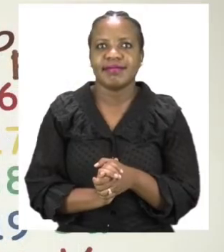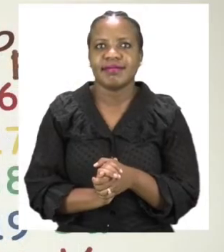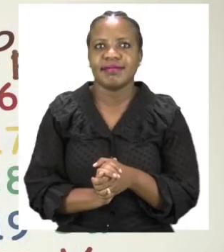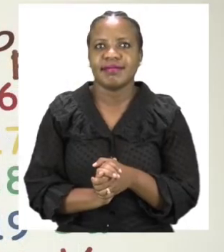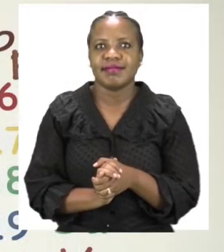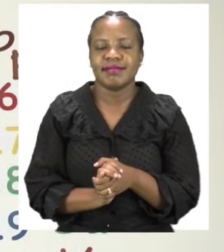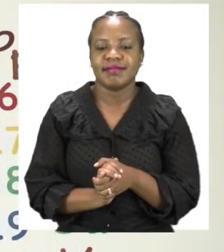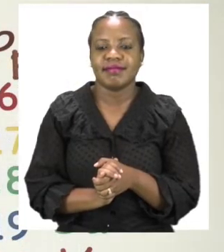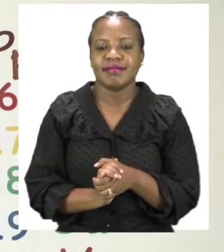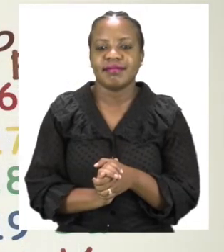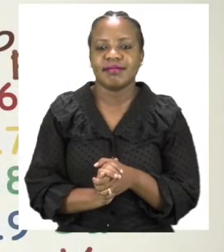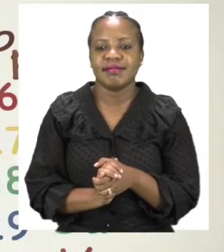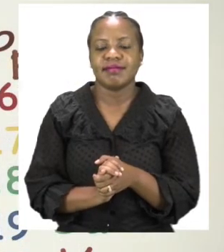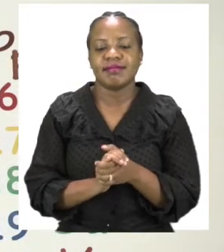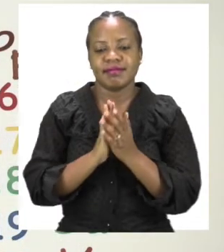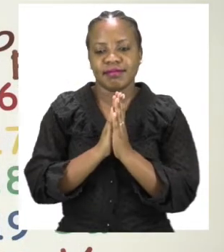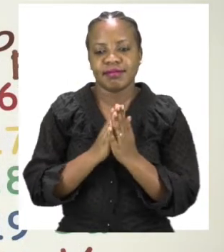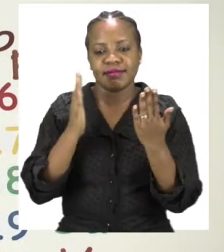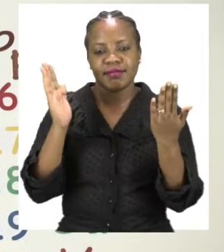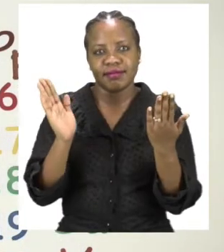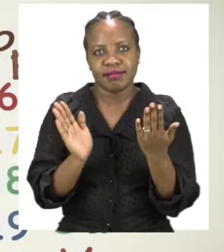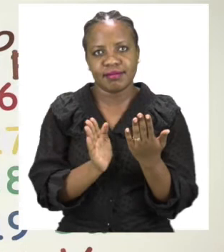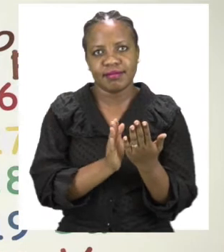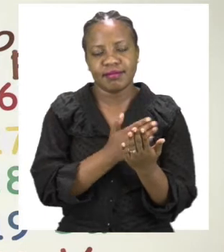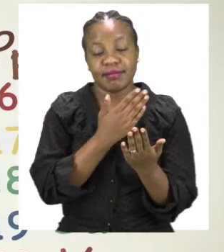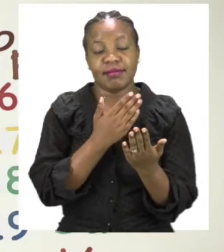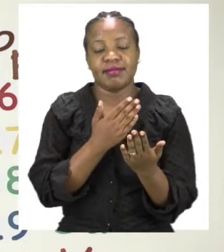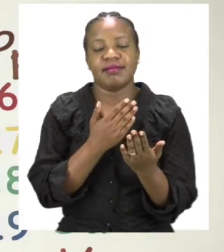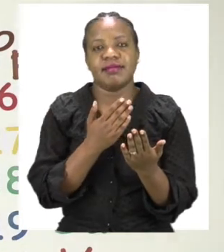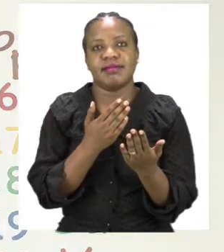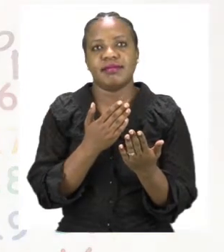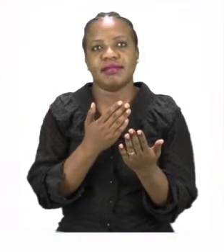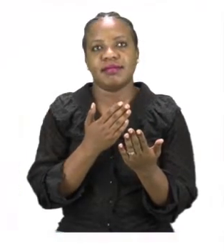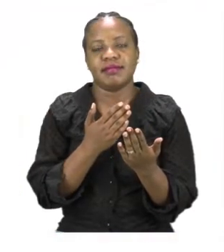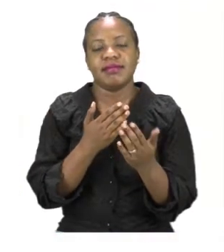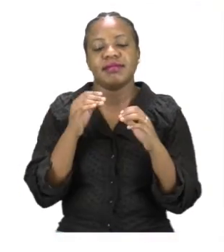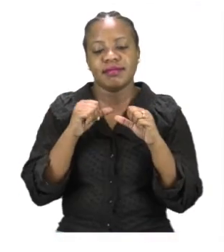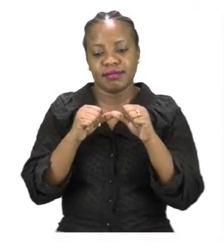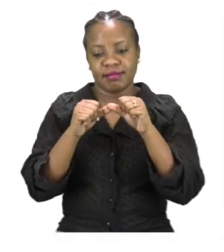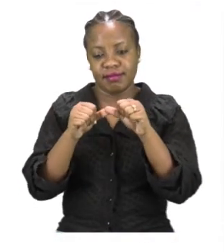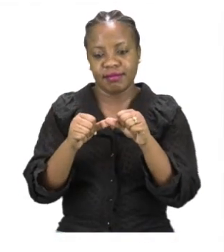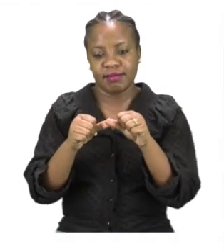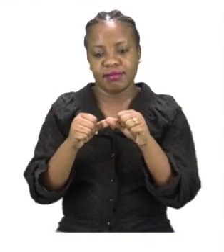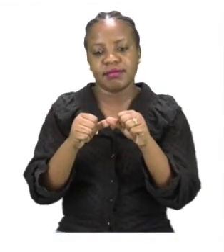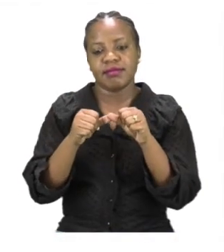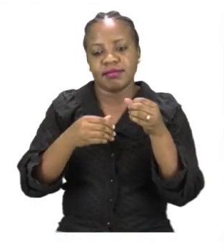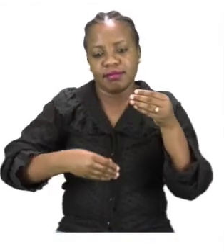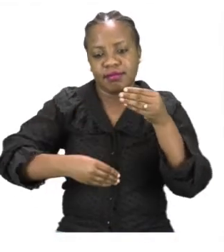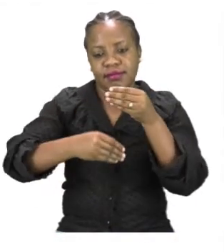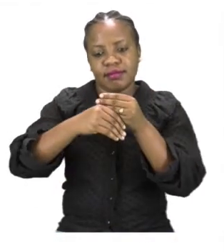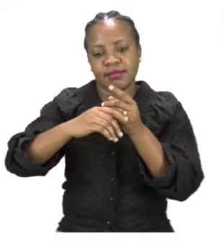For the next page, boys and girls, let us continue our addition on page 25. On